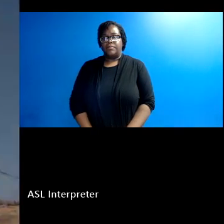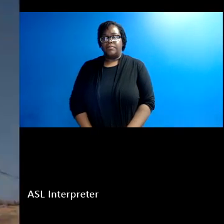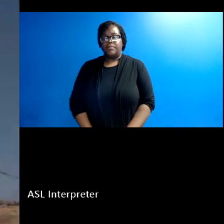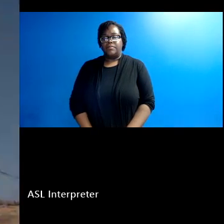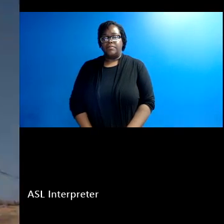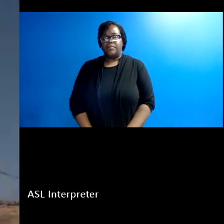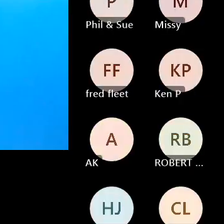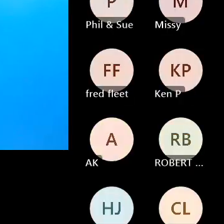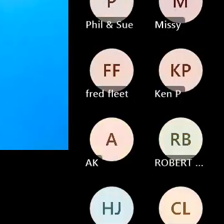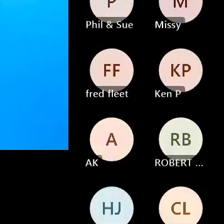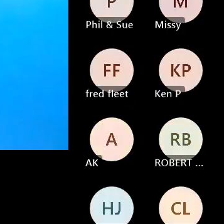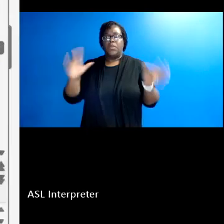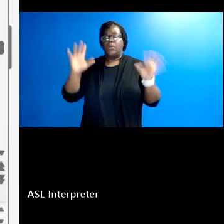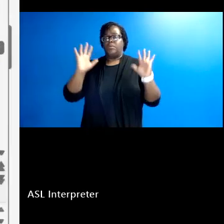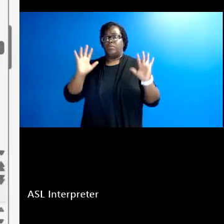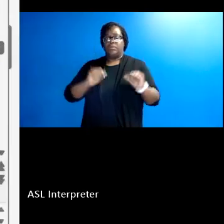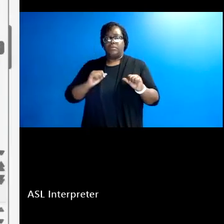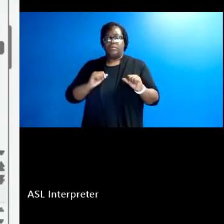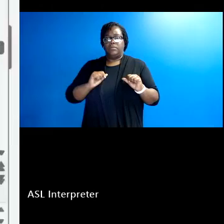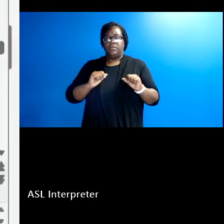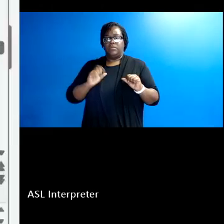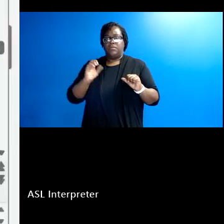Okay, well, the slide, okay.